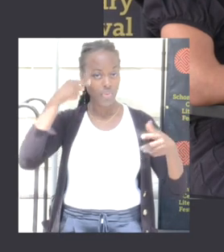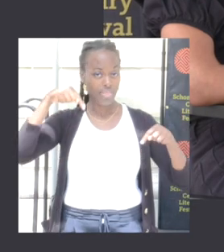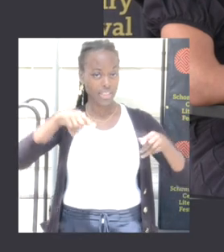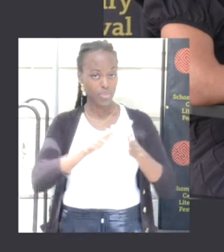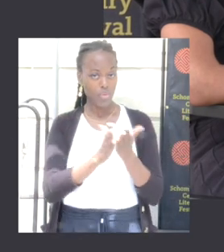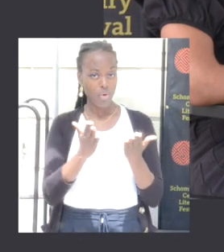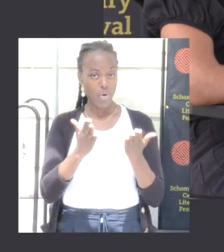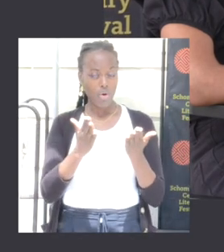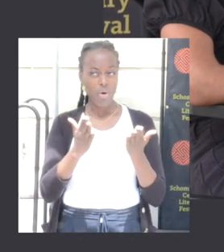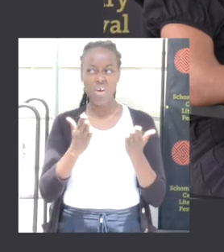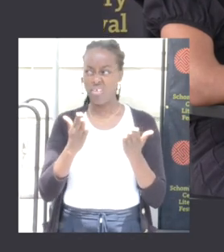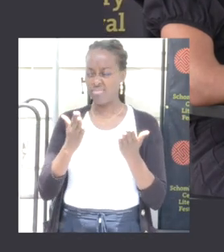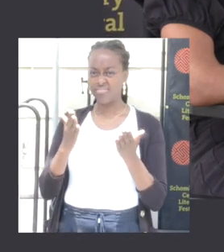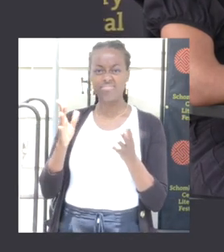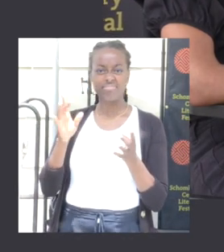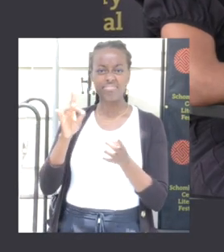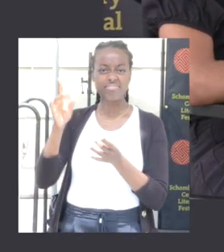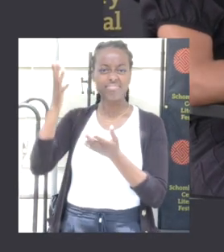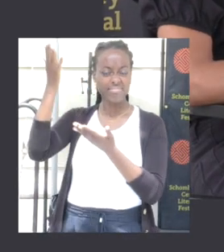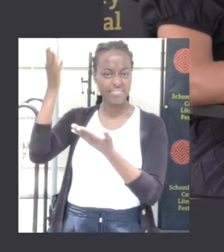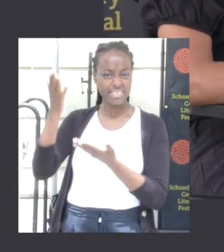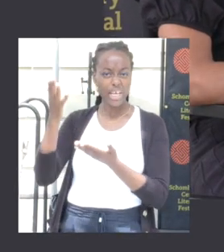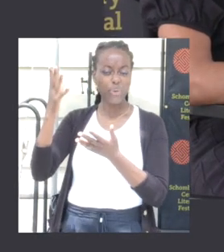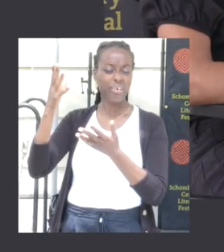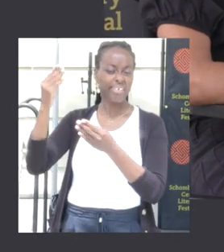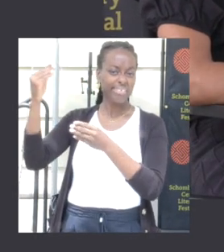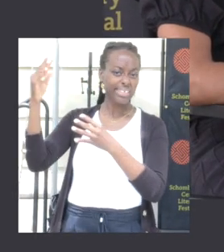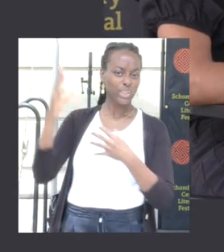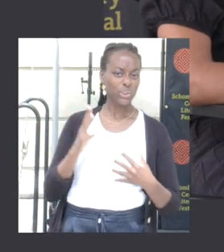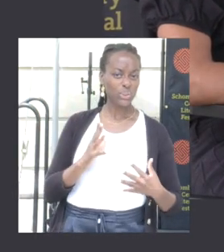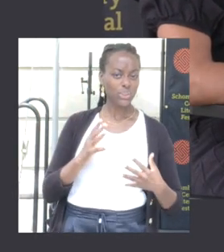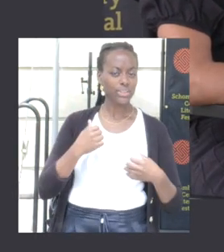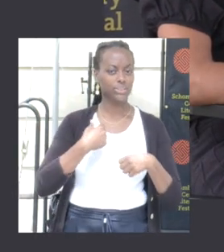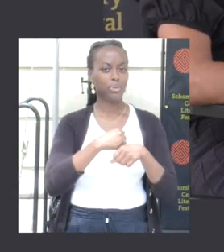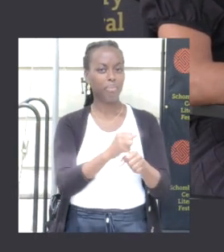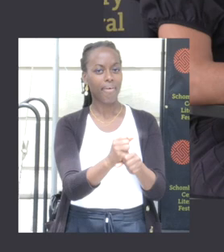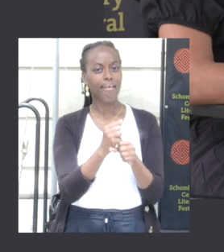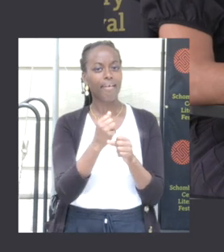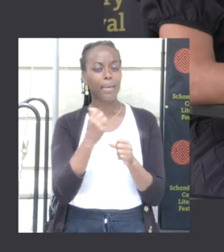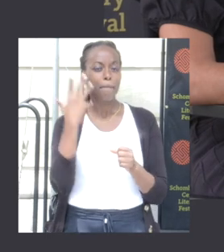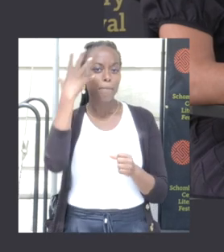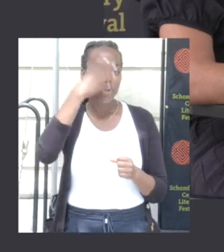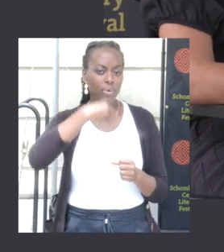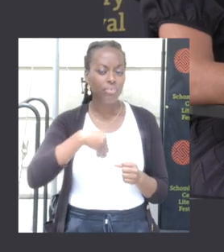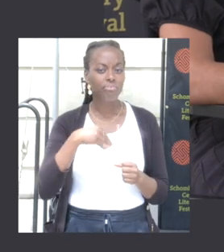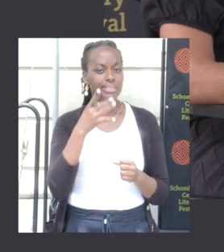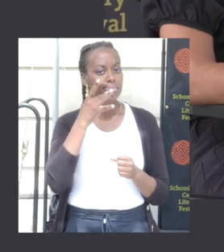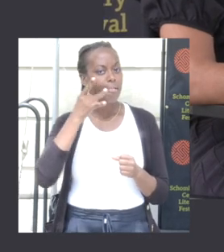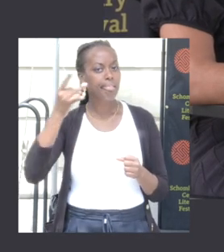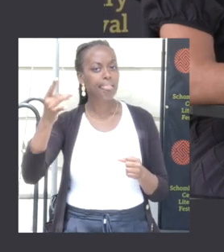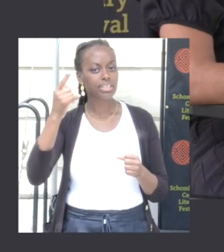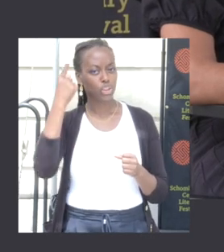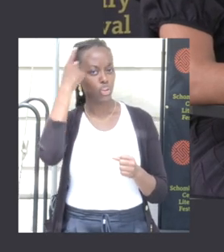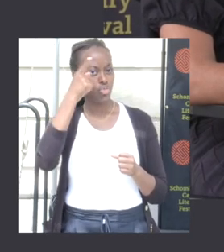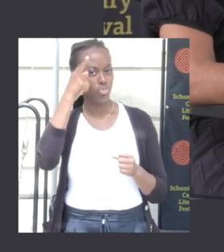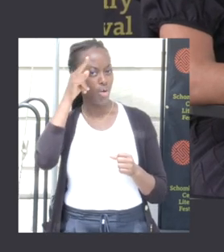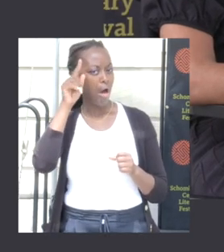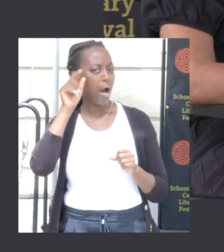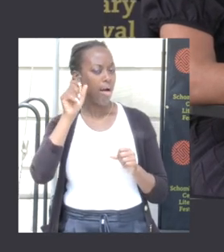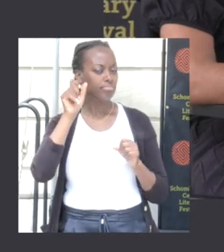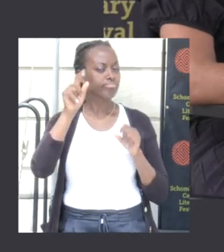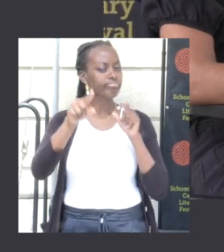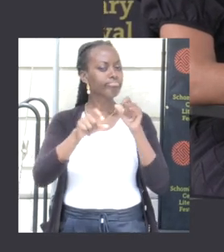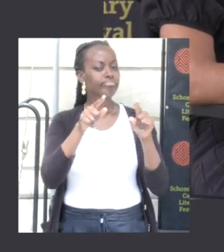sacred energies to support the creation of a beautiful, delicious, and thought-provoking compendium. We pray that this collection